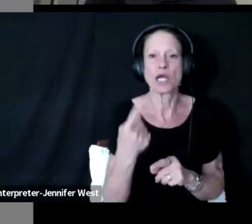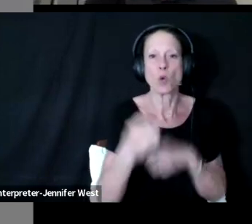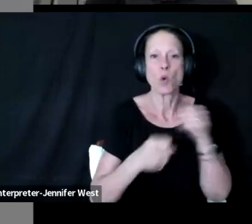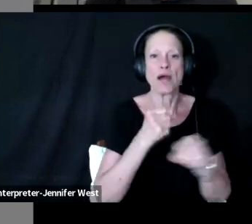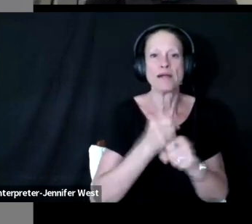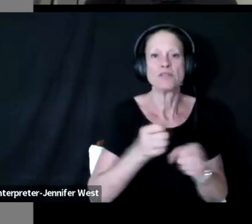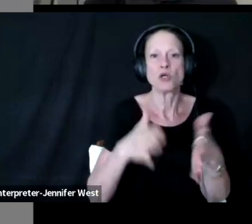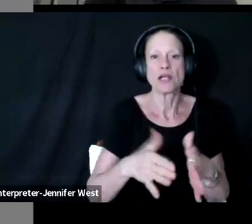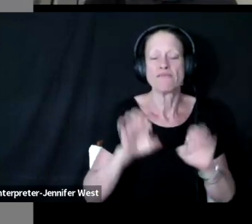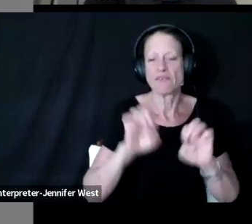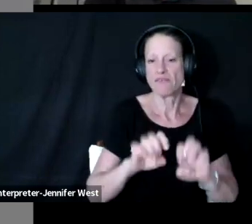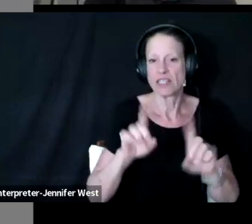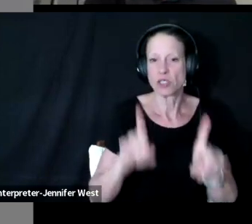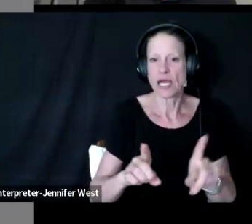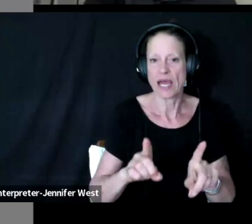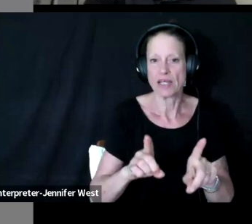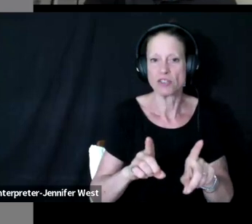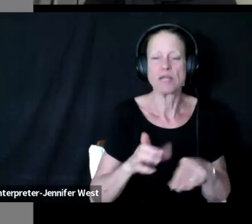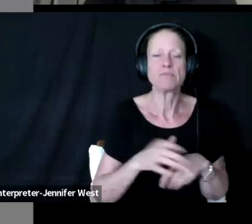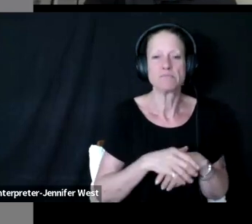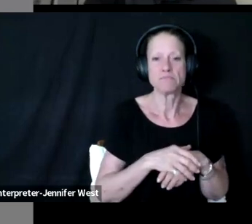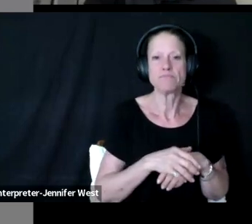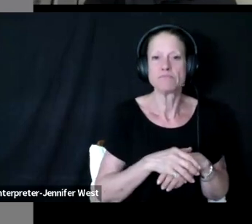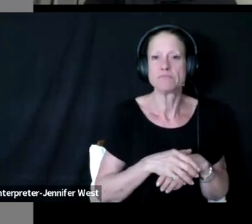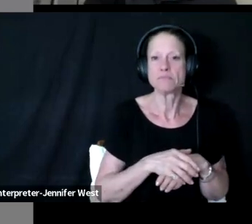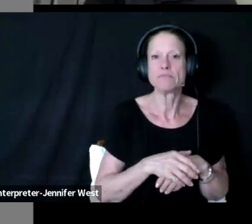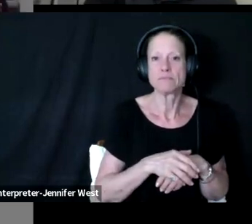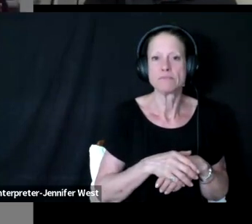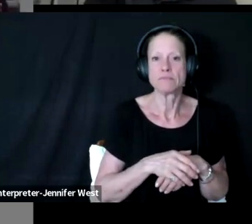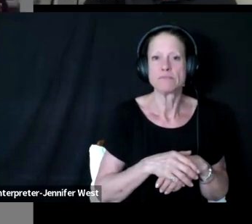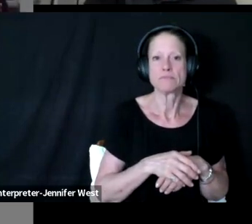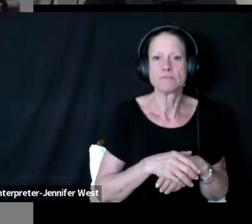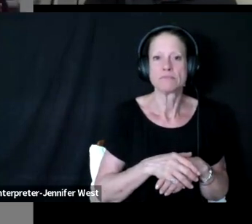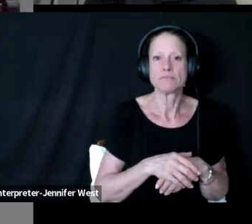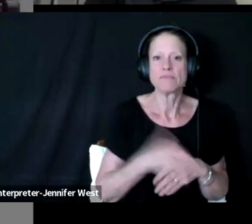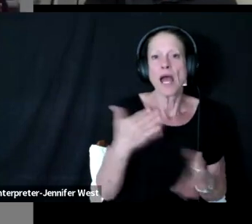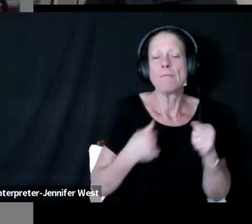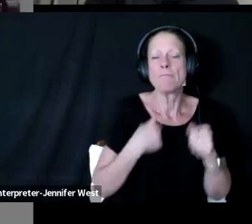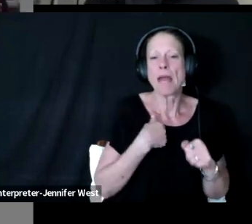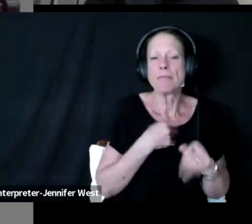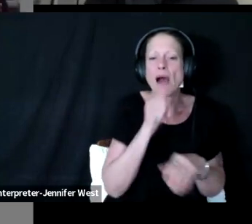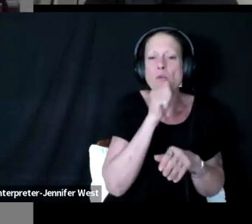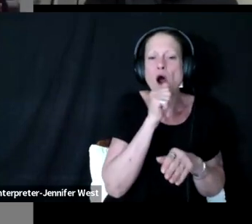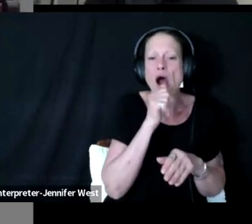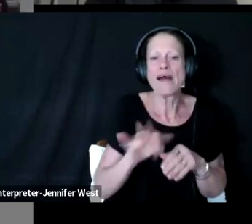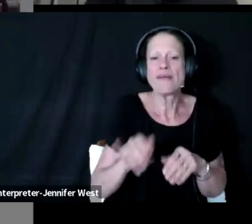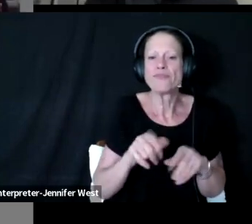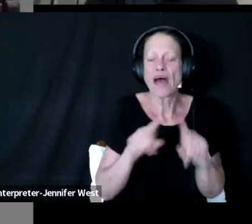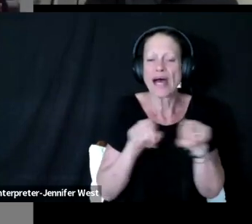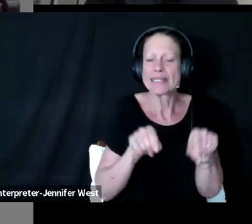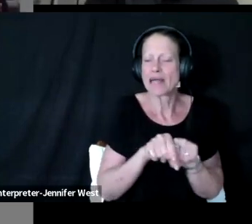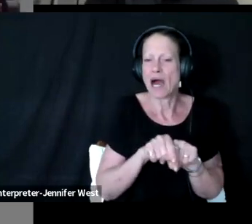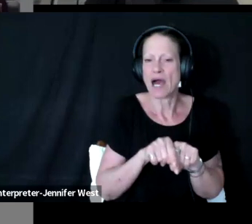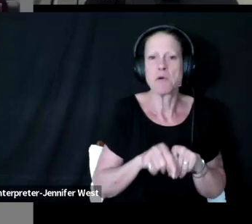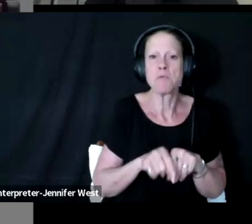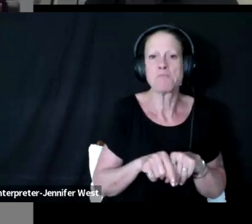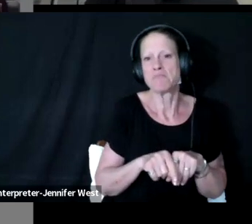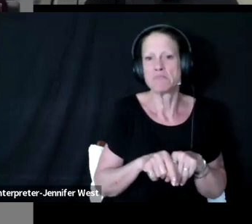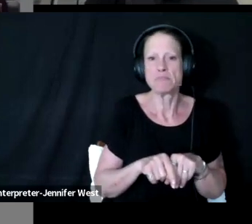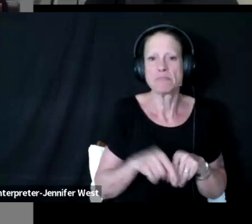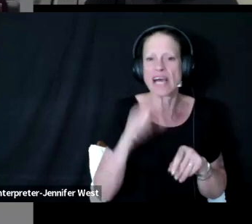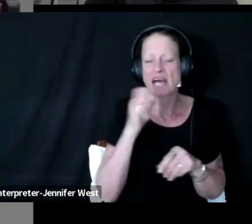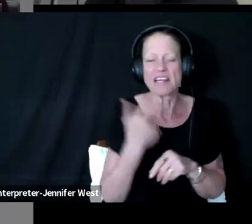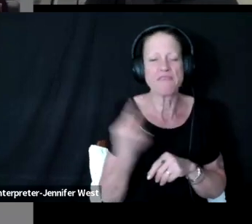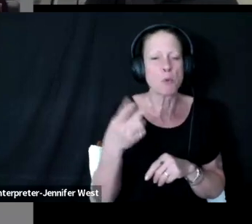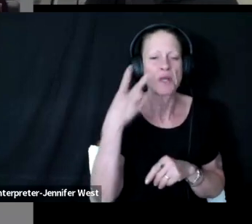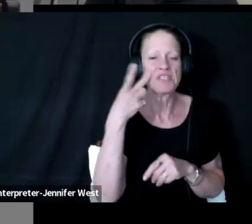education. After that, there's a good chance we'll decide to just hide that tile over here. Now, one of these main